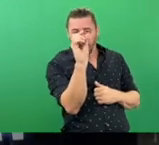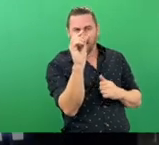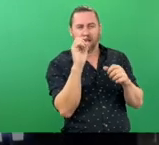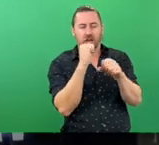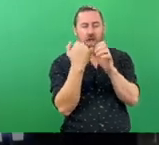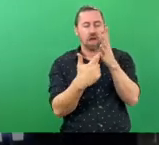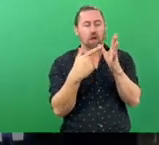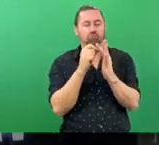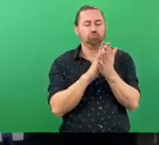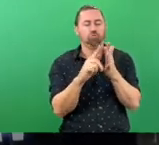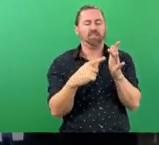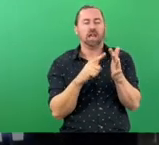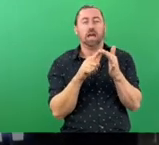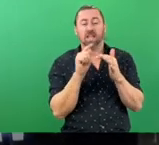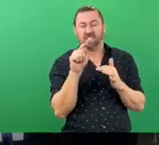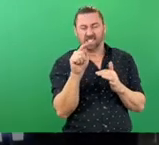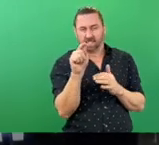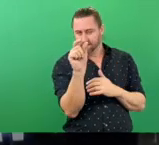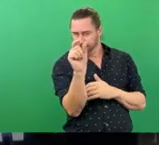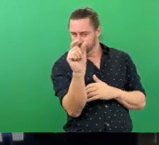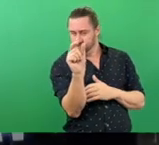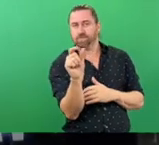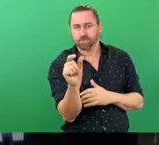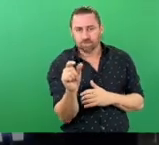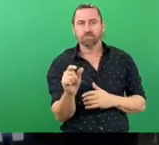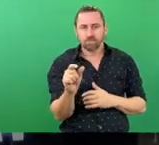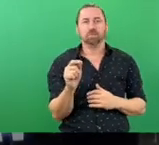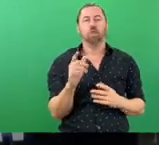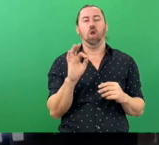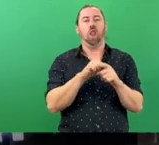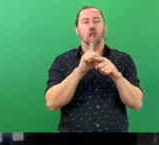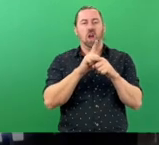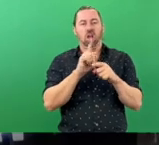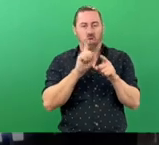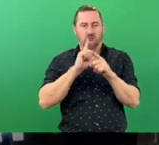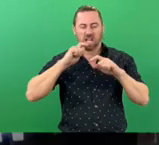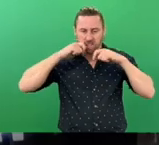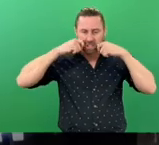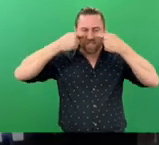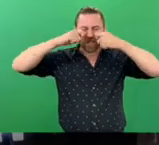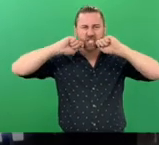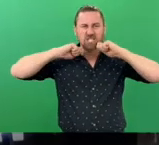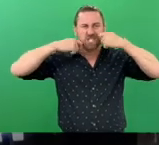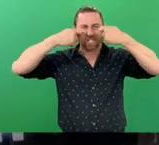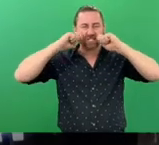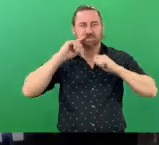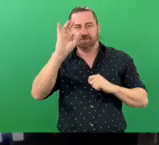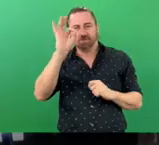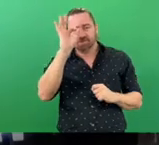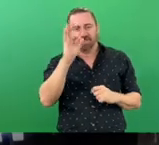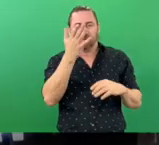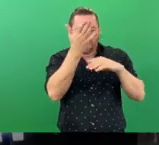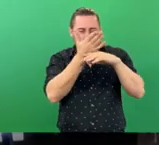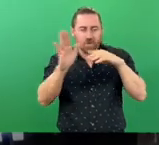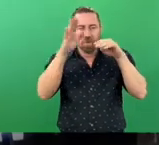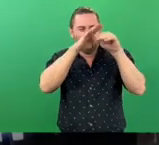of that graphite core, and you shouldn't have, hopefully, a whole bunch of teeth marks coming out of your pencil. Okay, let's